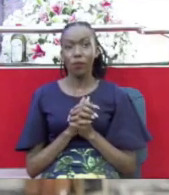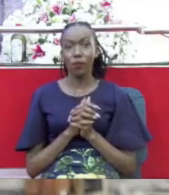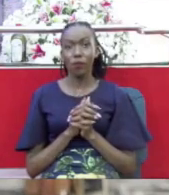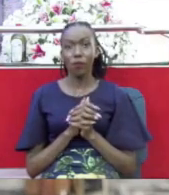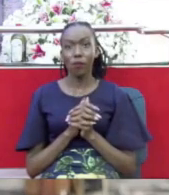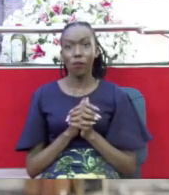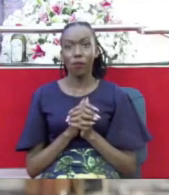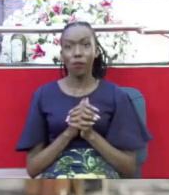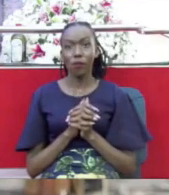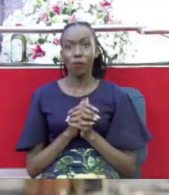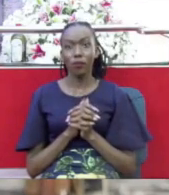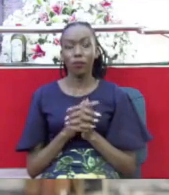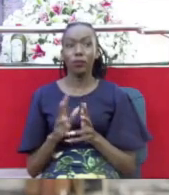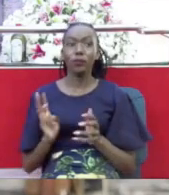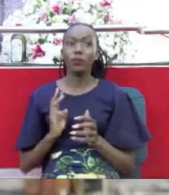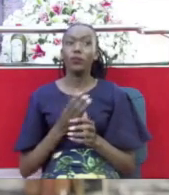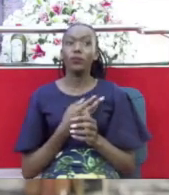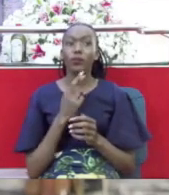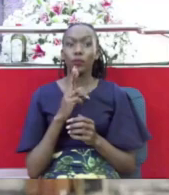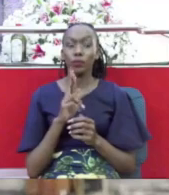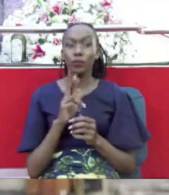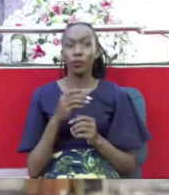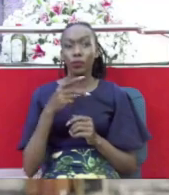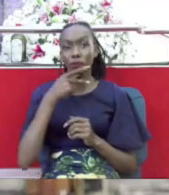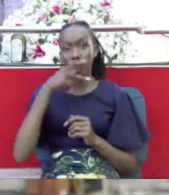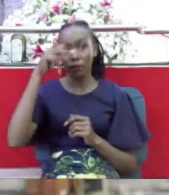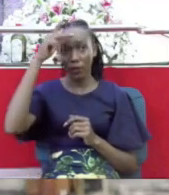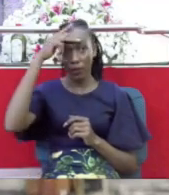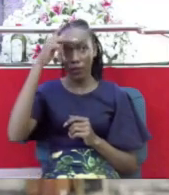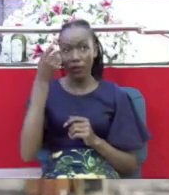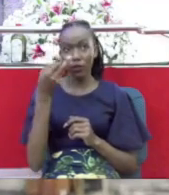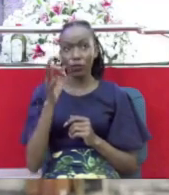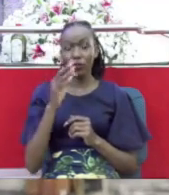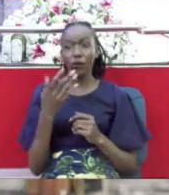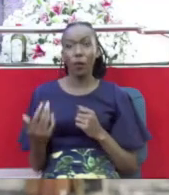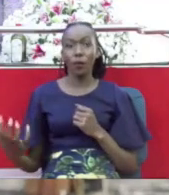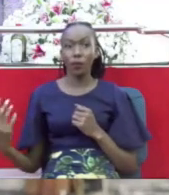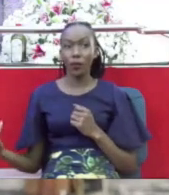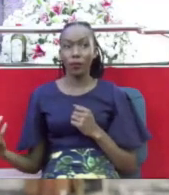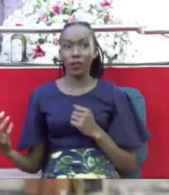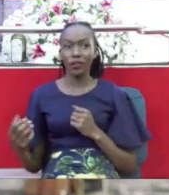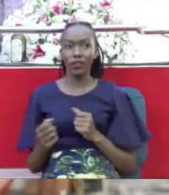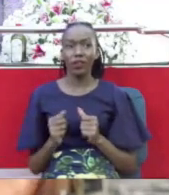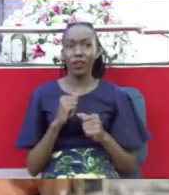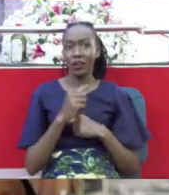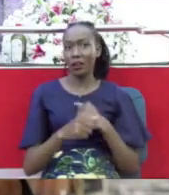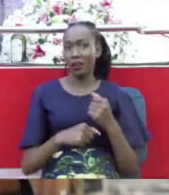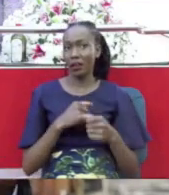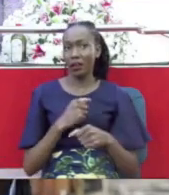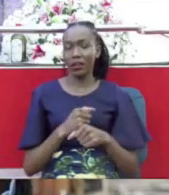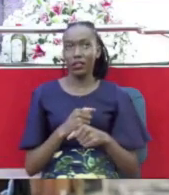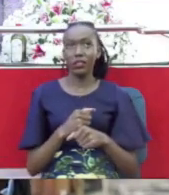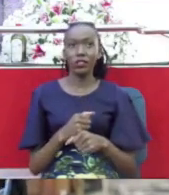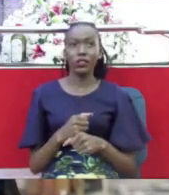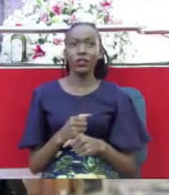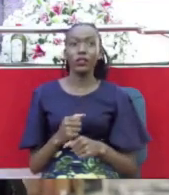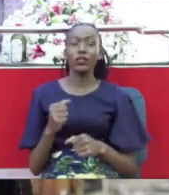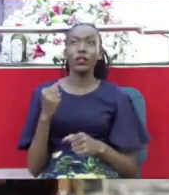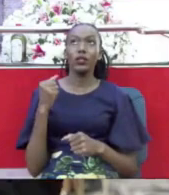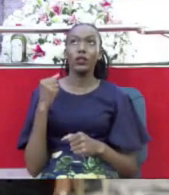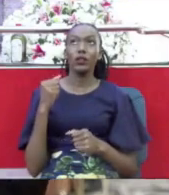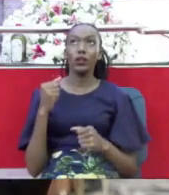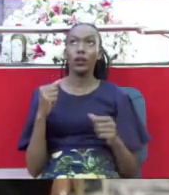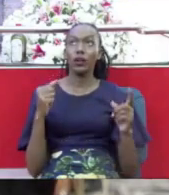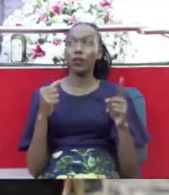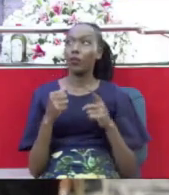na sisi ni wazazi wa watoto watatu miaka 18, 16 na tano. So na tano. So sisi tulimaliza